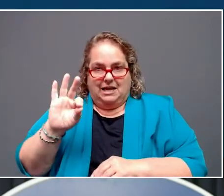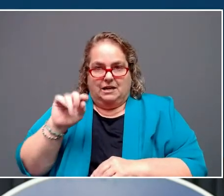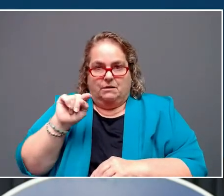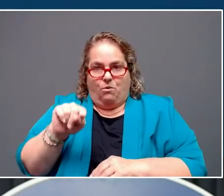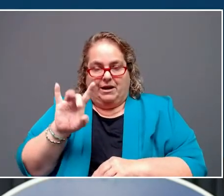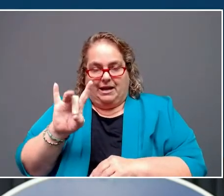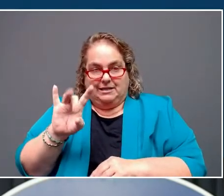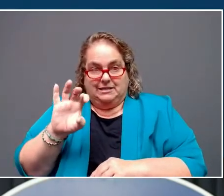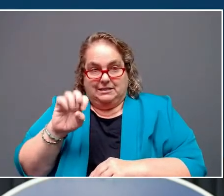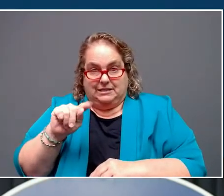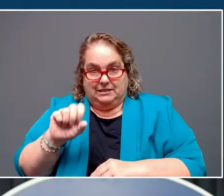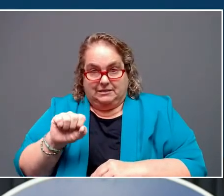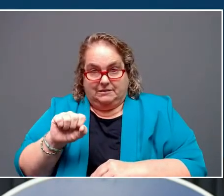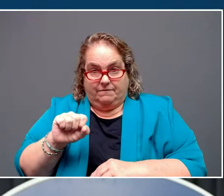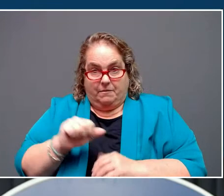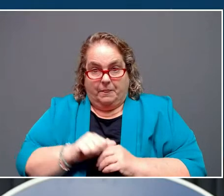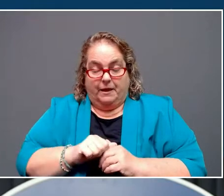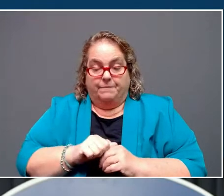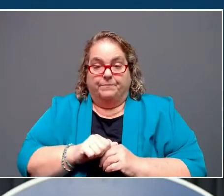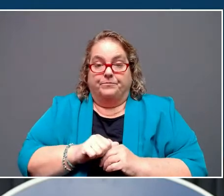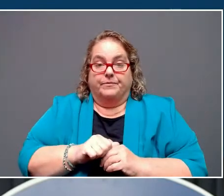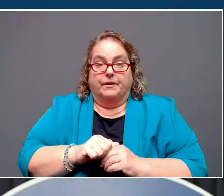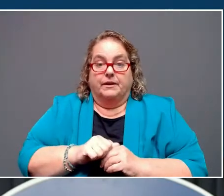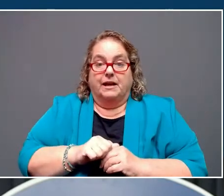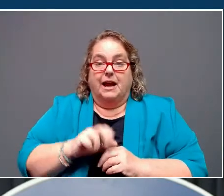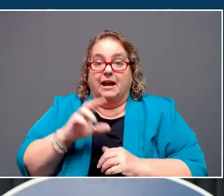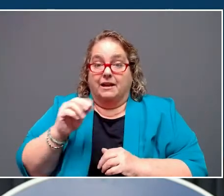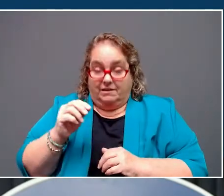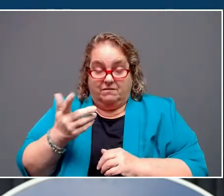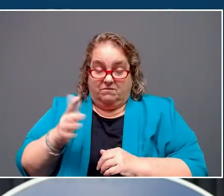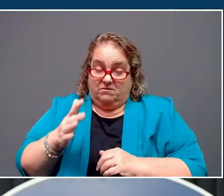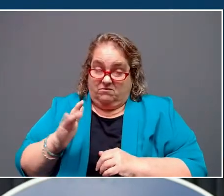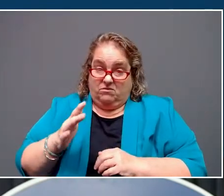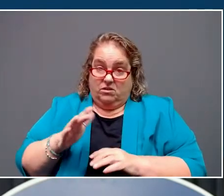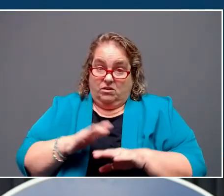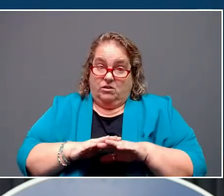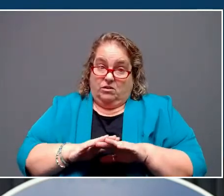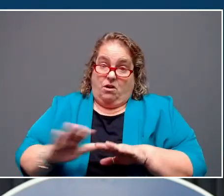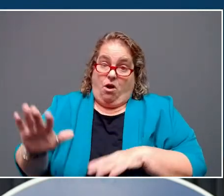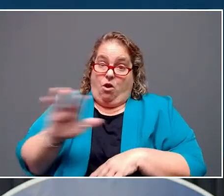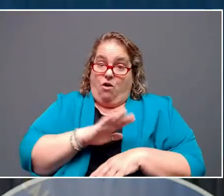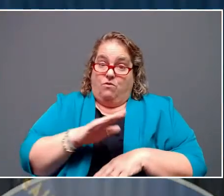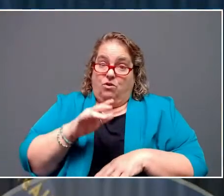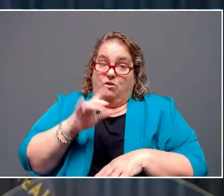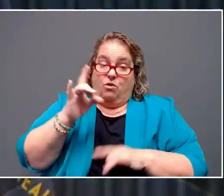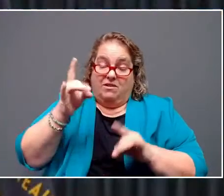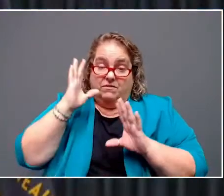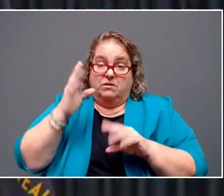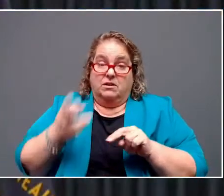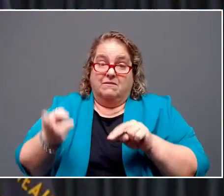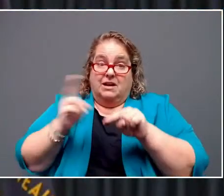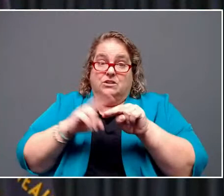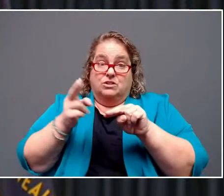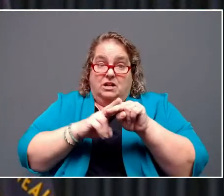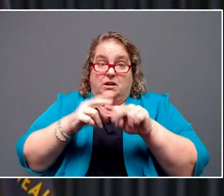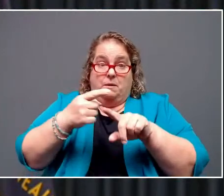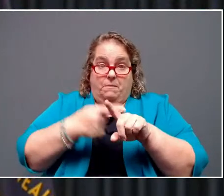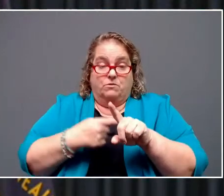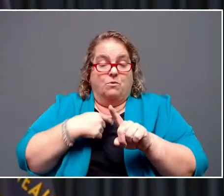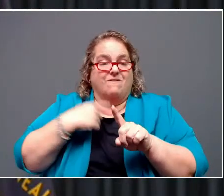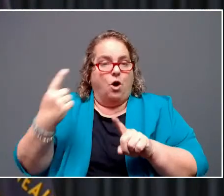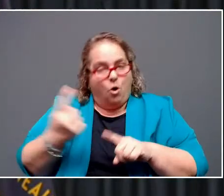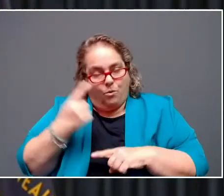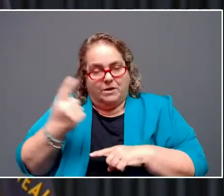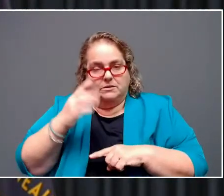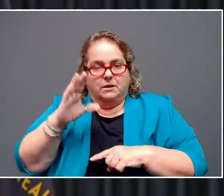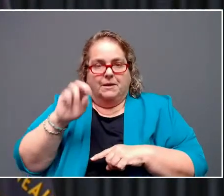$3.69.8. And throughout these difficult inflationary months, we have always been